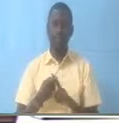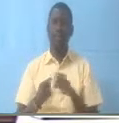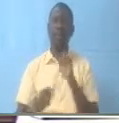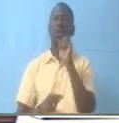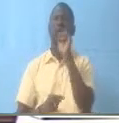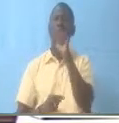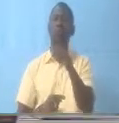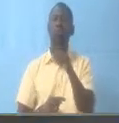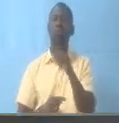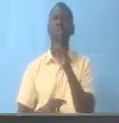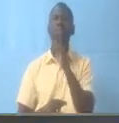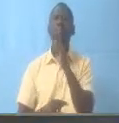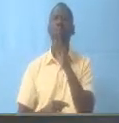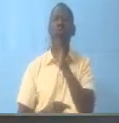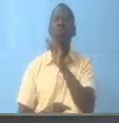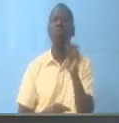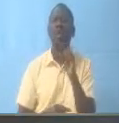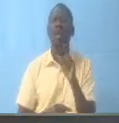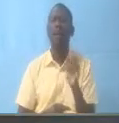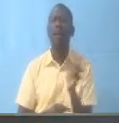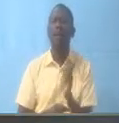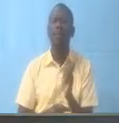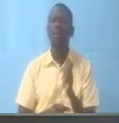Your bio details,